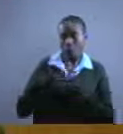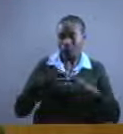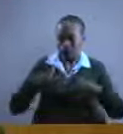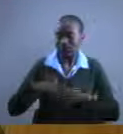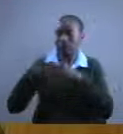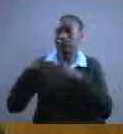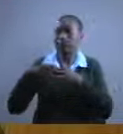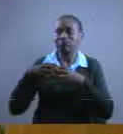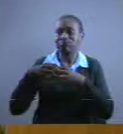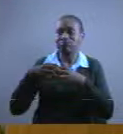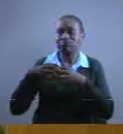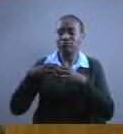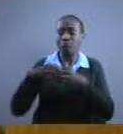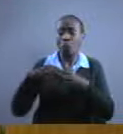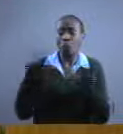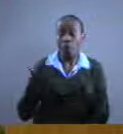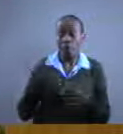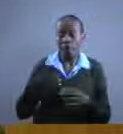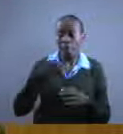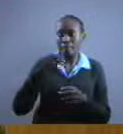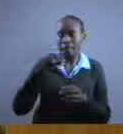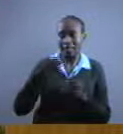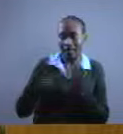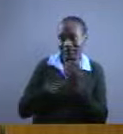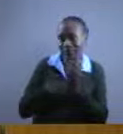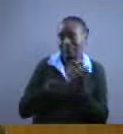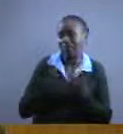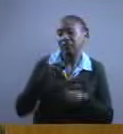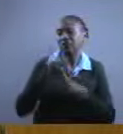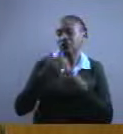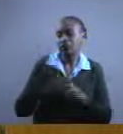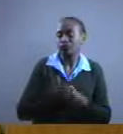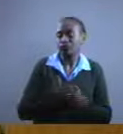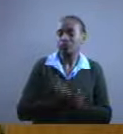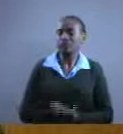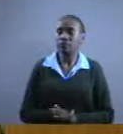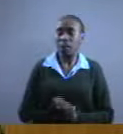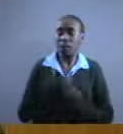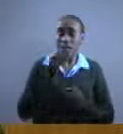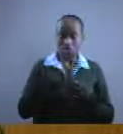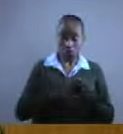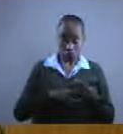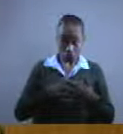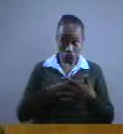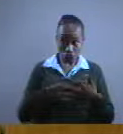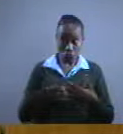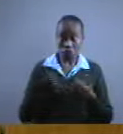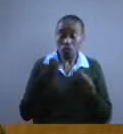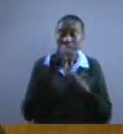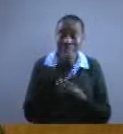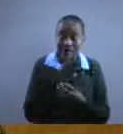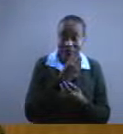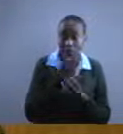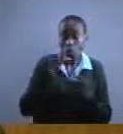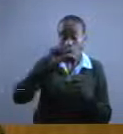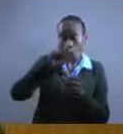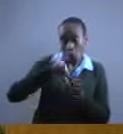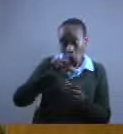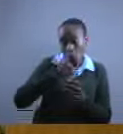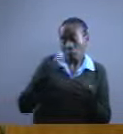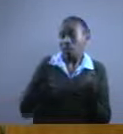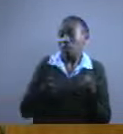enacted within income tax. The purpose of the 10th schedule is to provide incentives for oil and